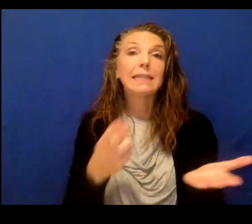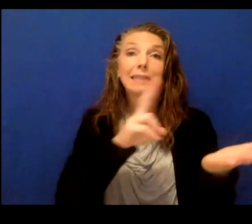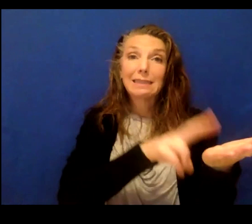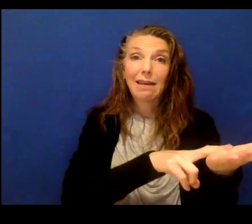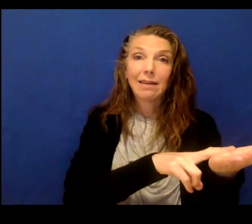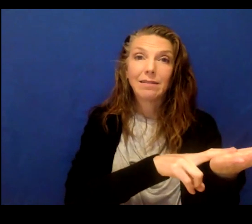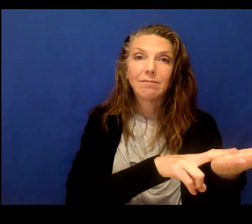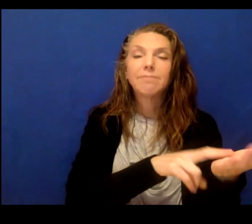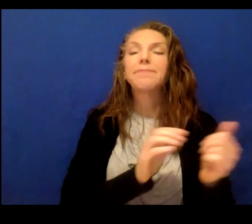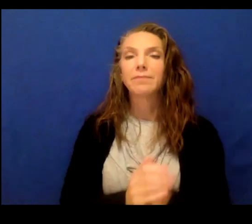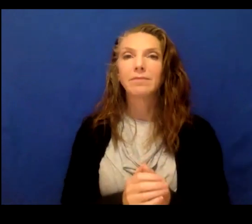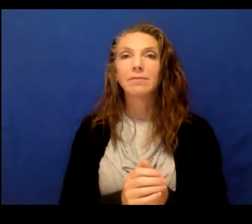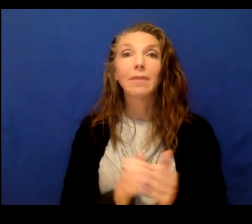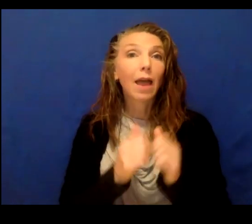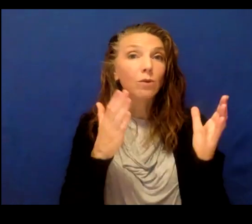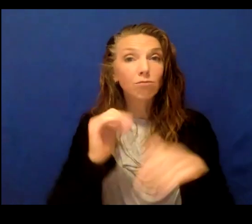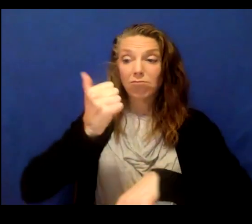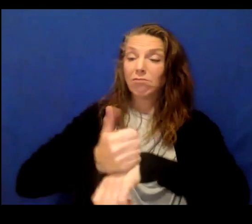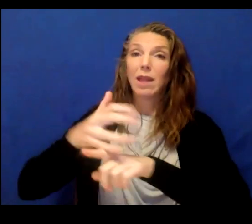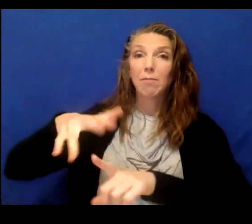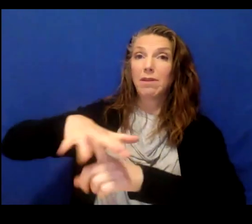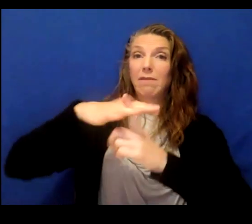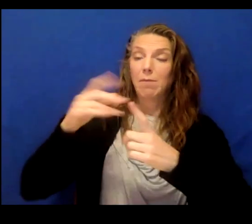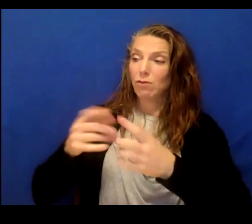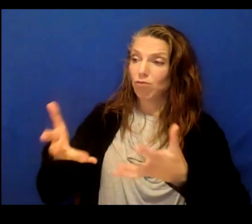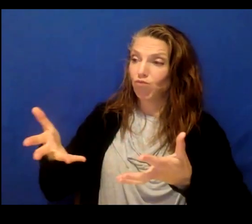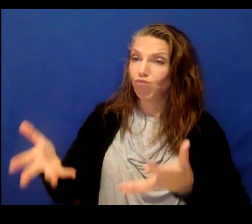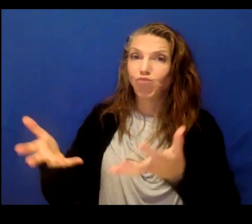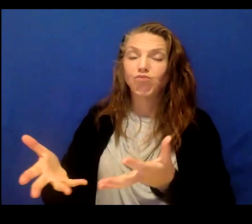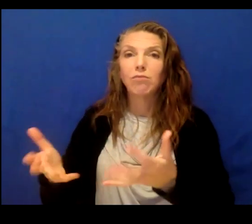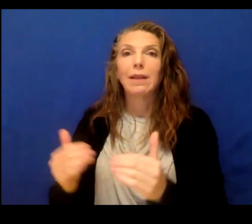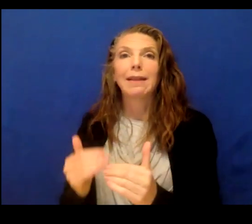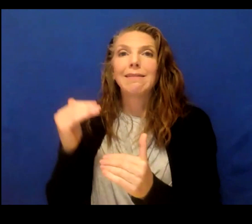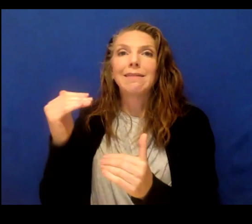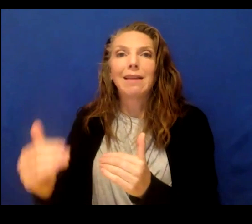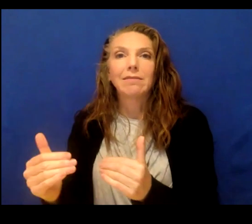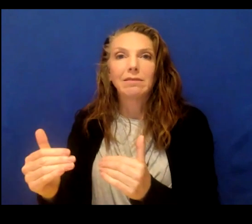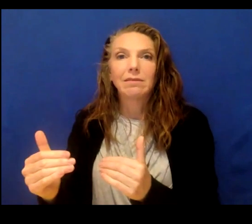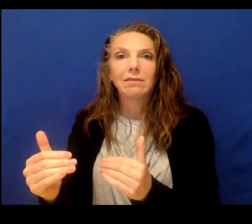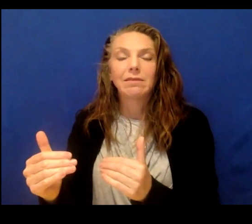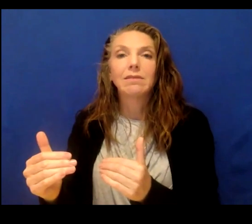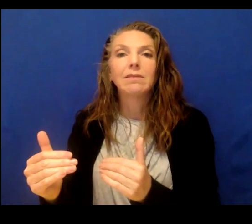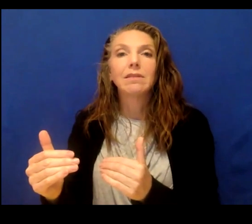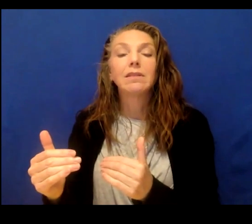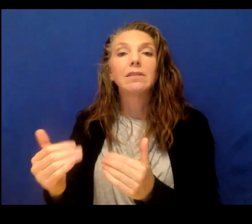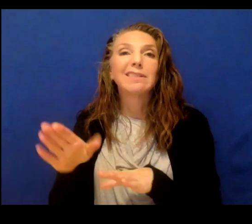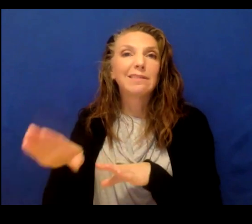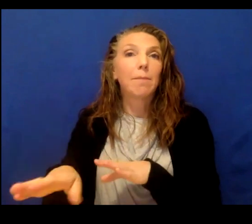to arrange the environment to promote progress to the next step. So maybe we'll put